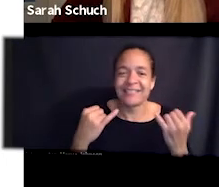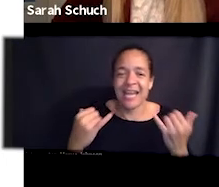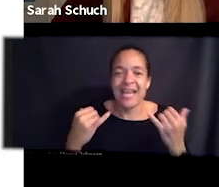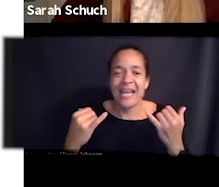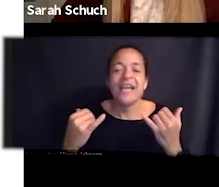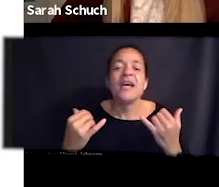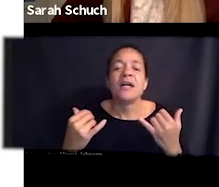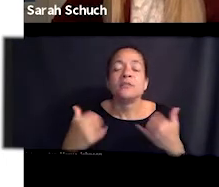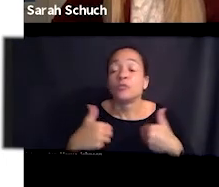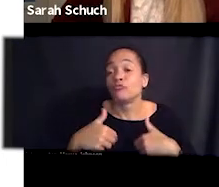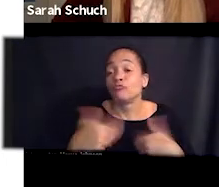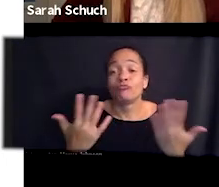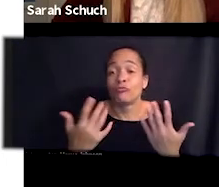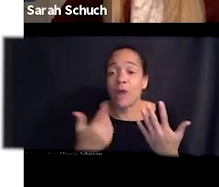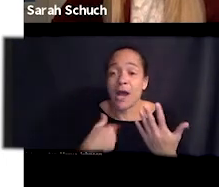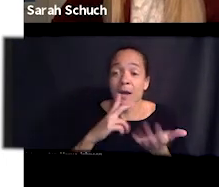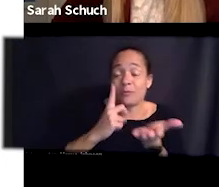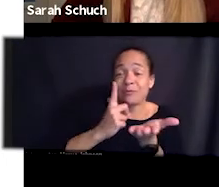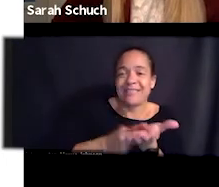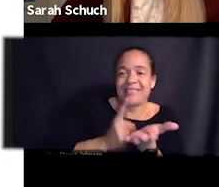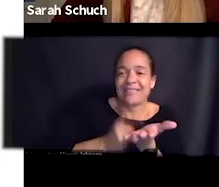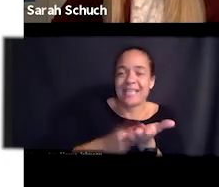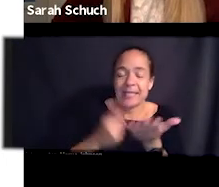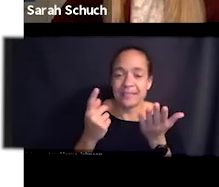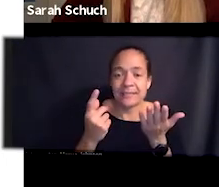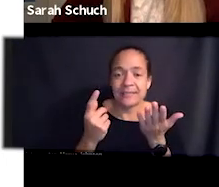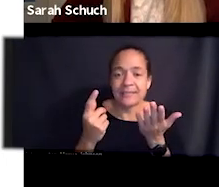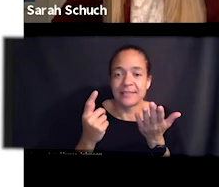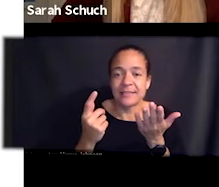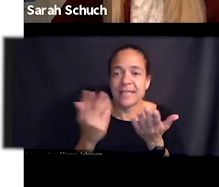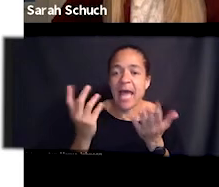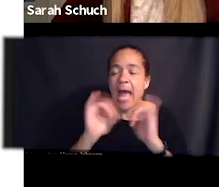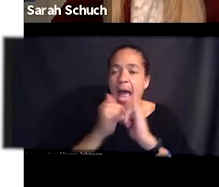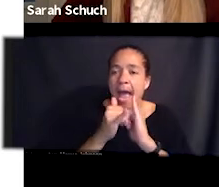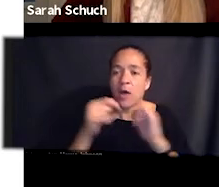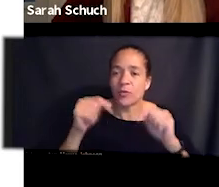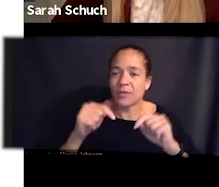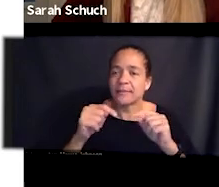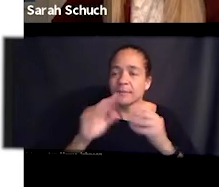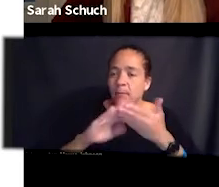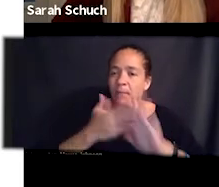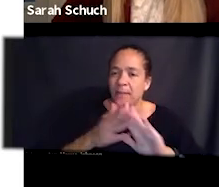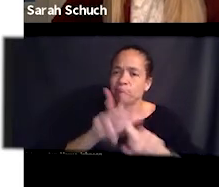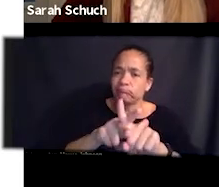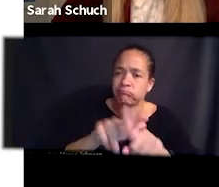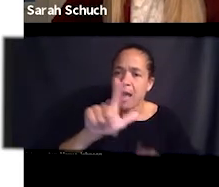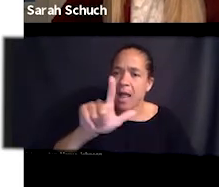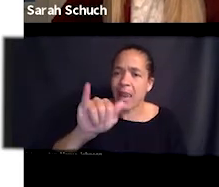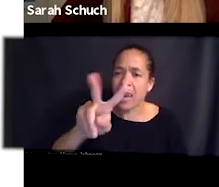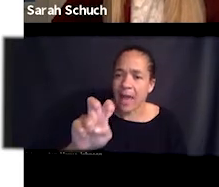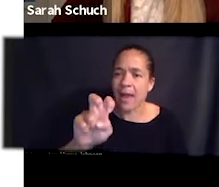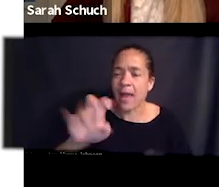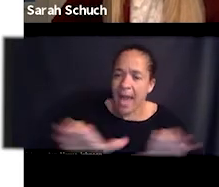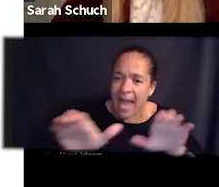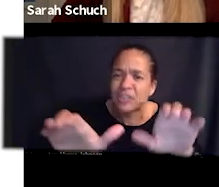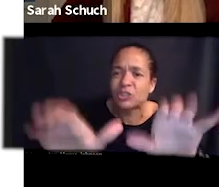going to talk about is, you know, how we can make this thing really come alive. And, you know, If you're like me, you've attended a lot of